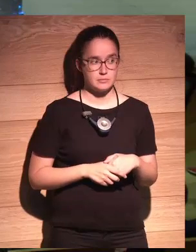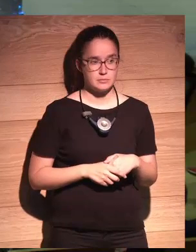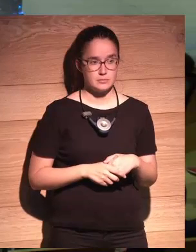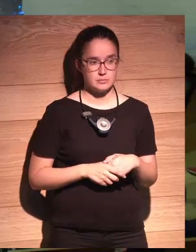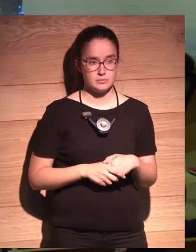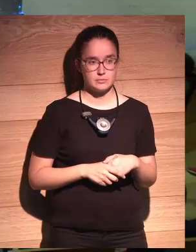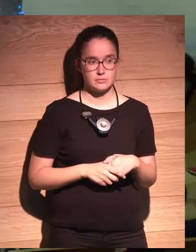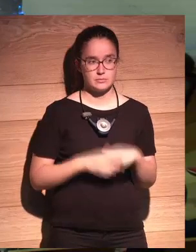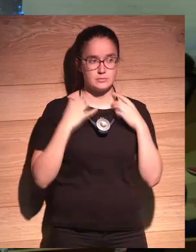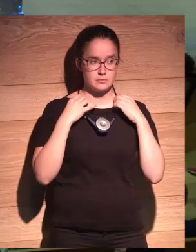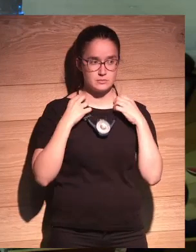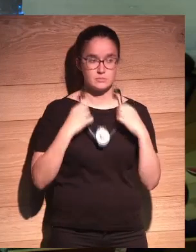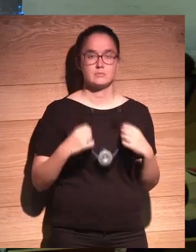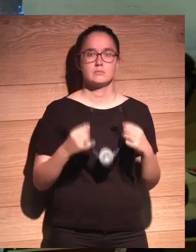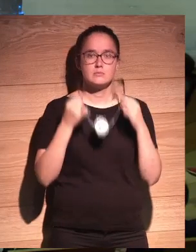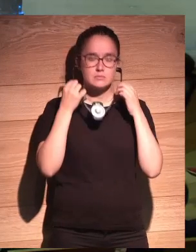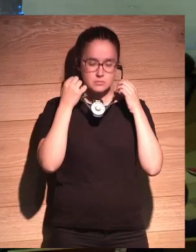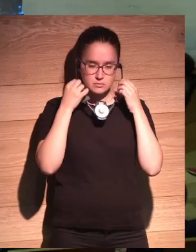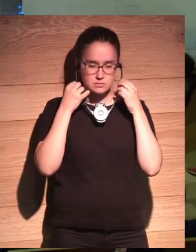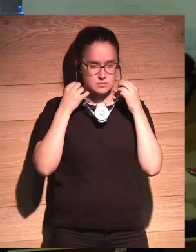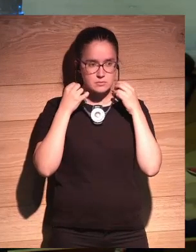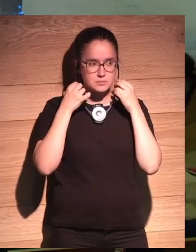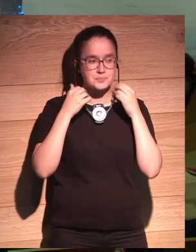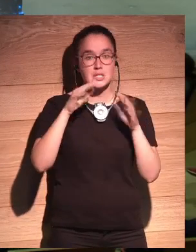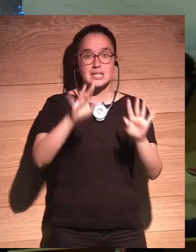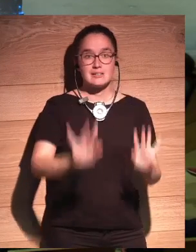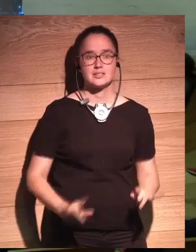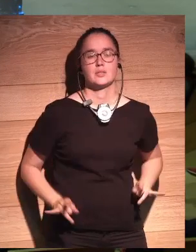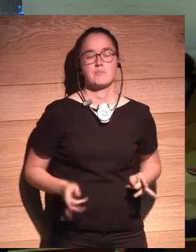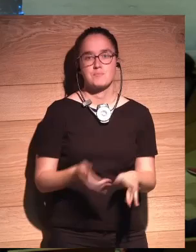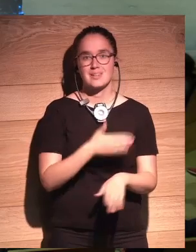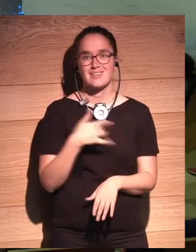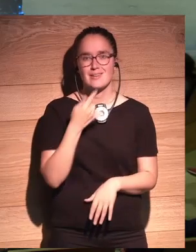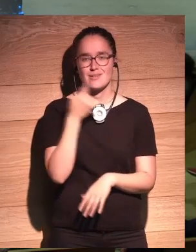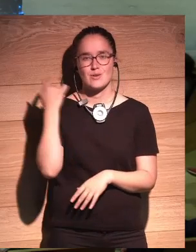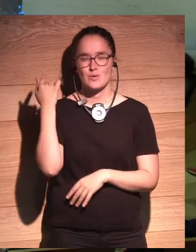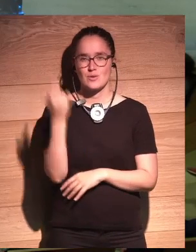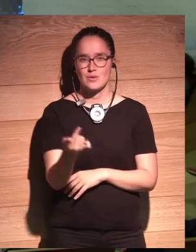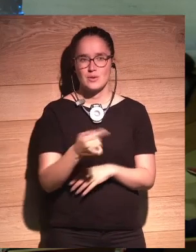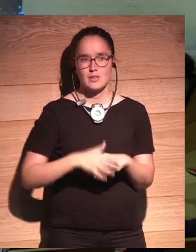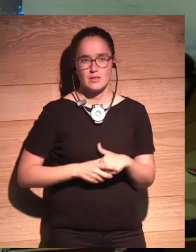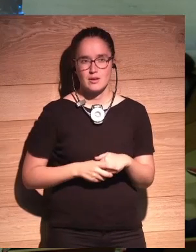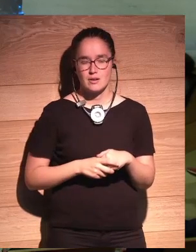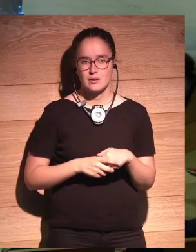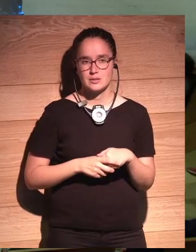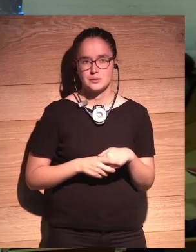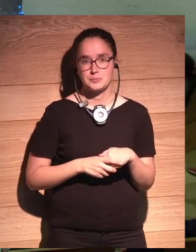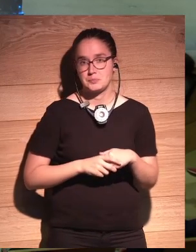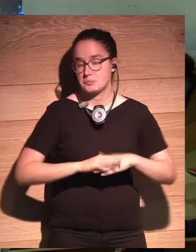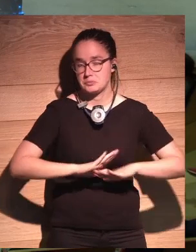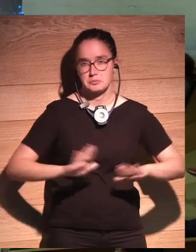more microphones? Go ahead, Gunnar. To say that when we're talking about how to develop the